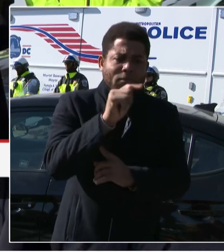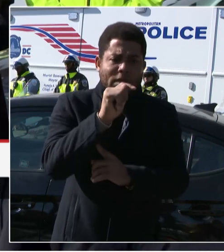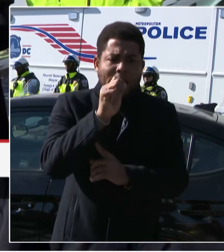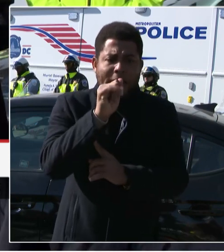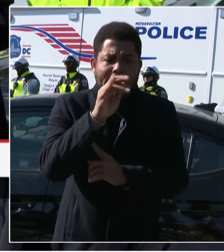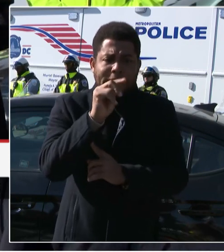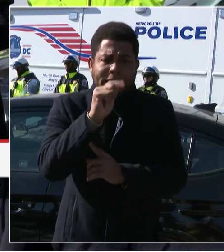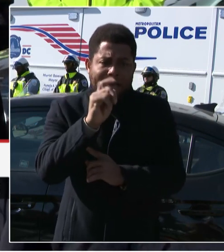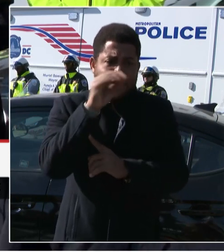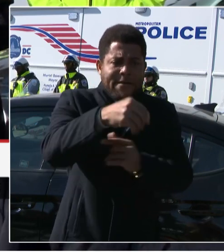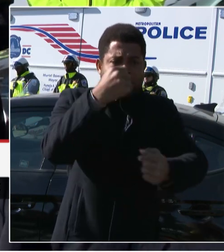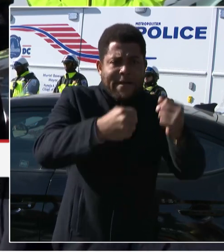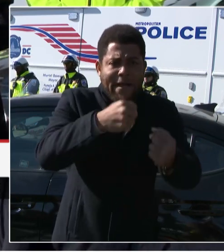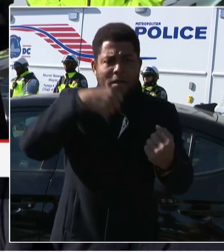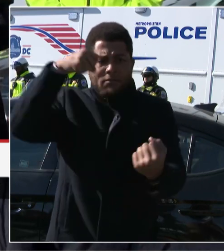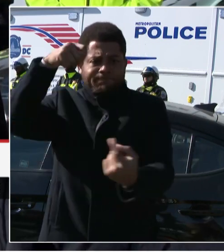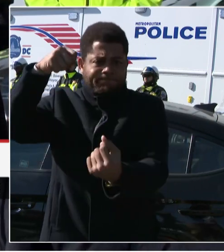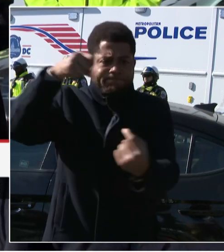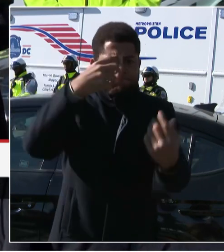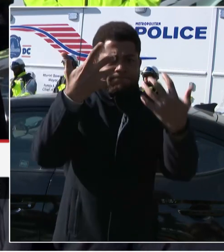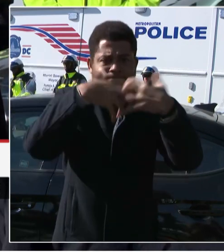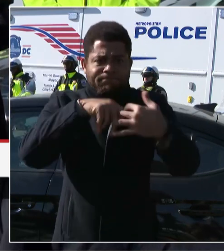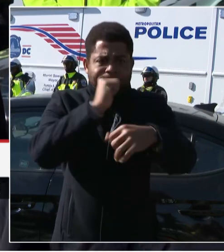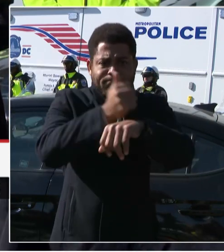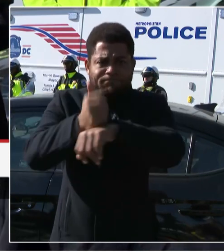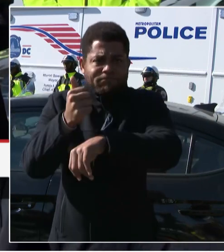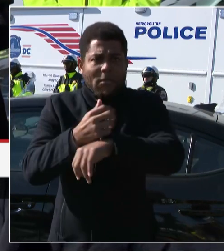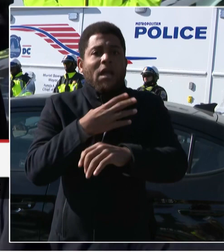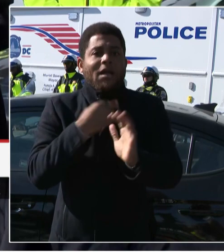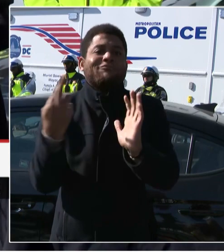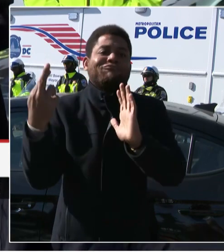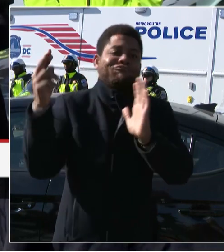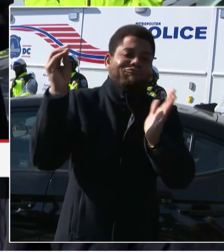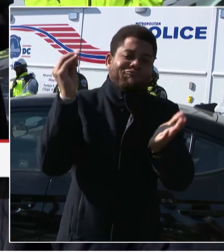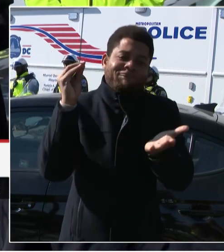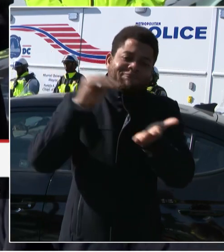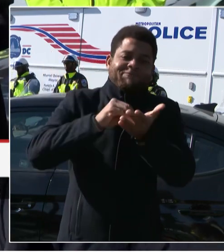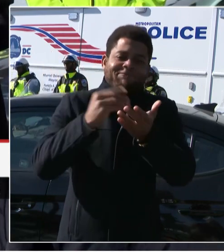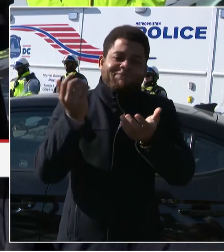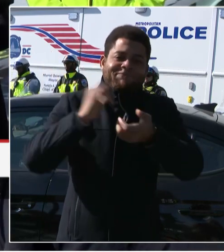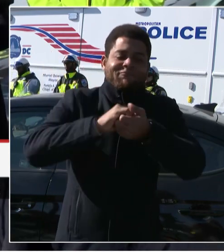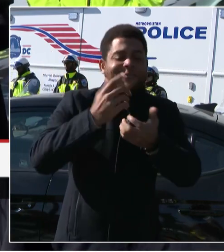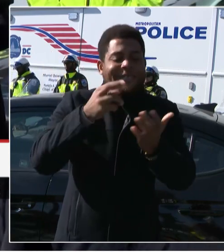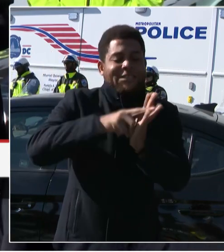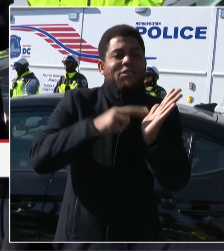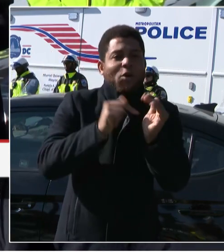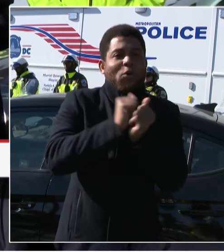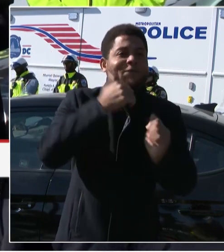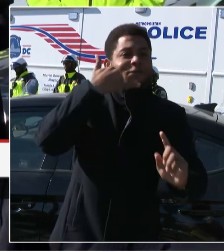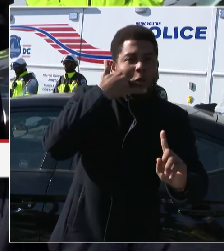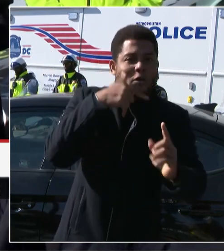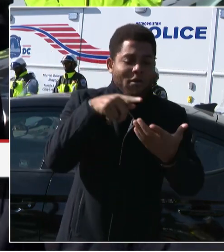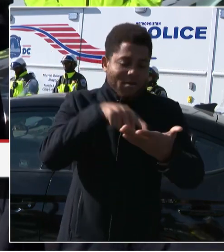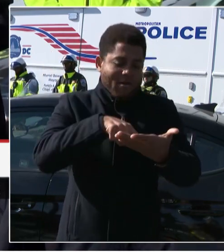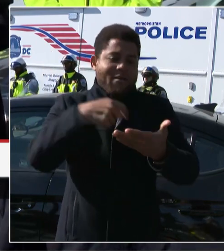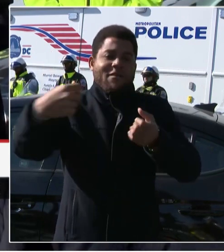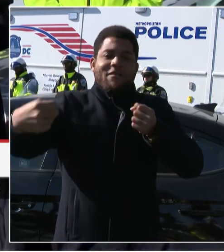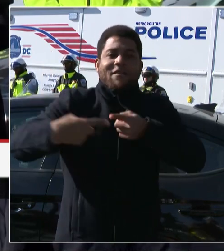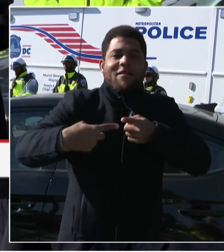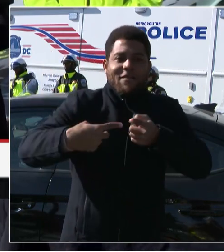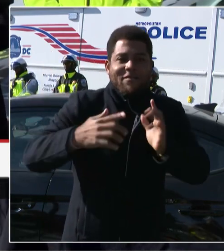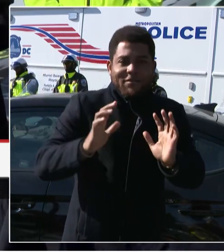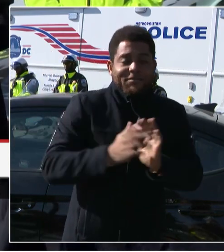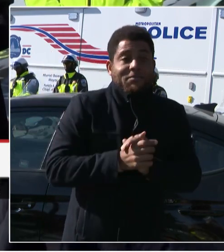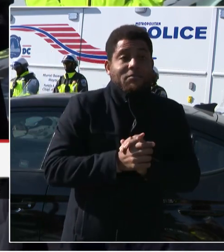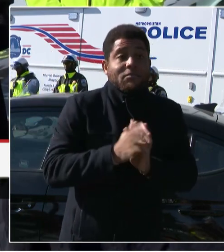vehicles and also get it registered to their phone. All residents need to do is come out with an identification corresponding